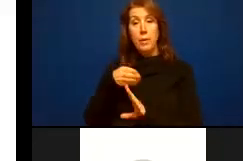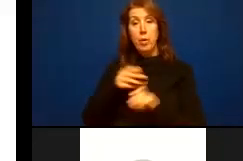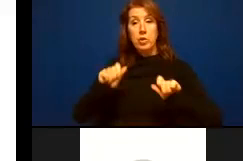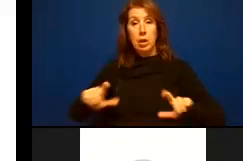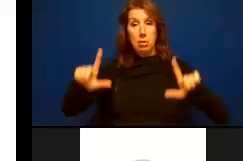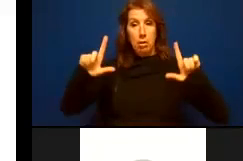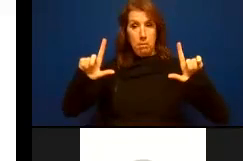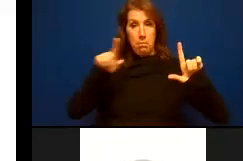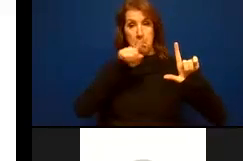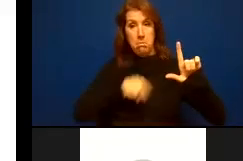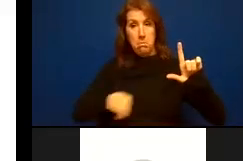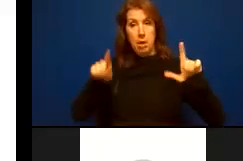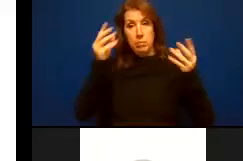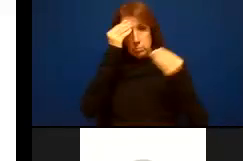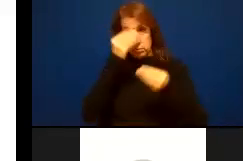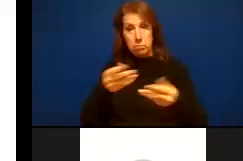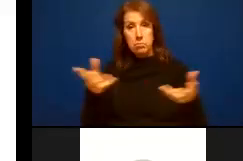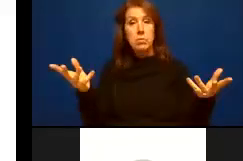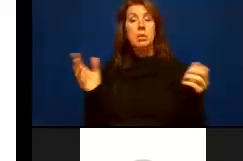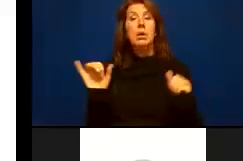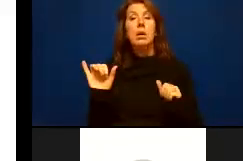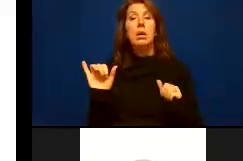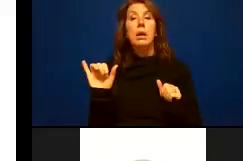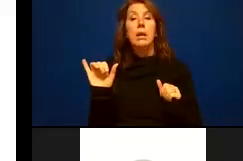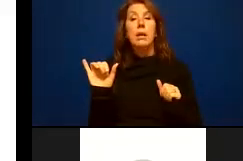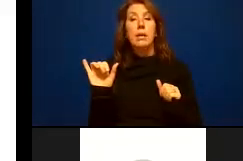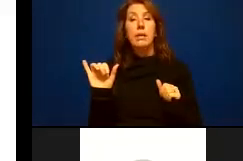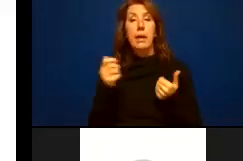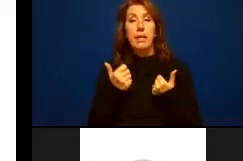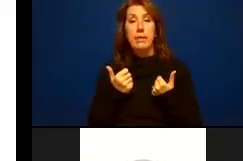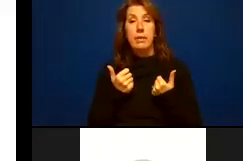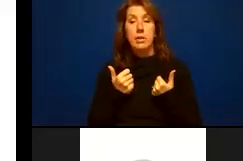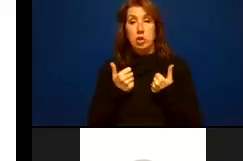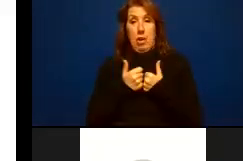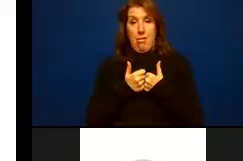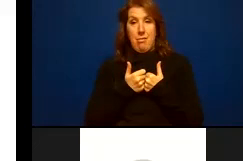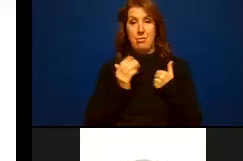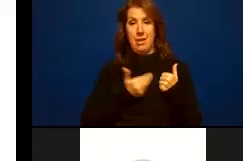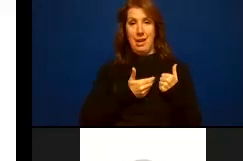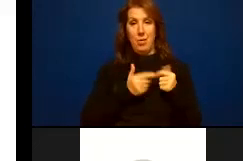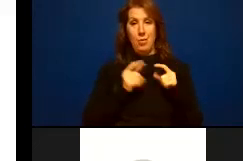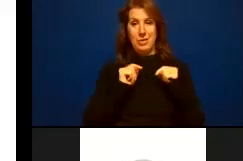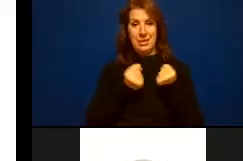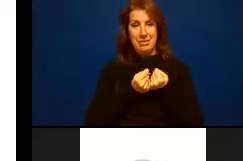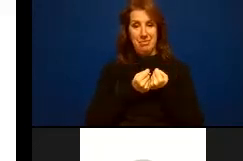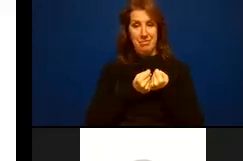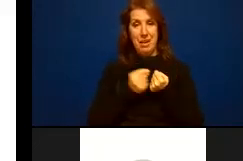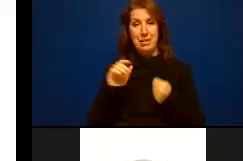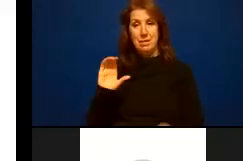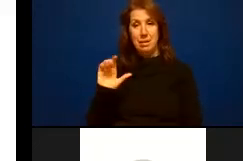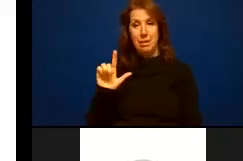make clear to everybody that the challenge that the team at CLRP